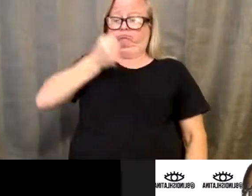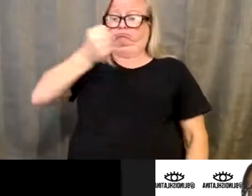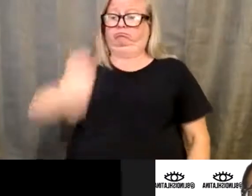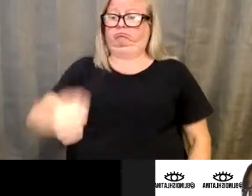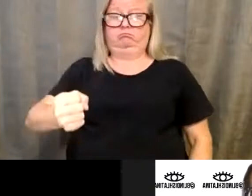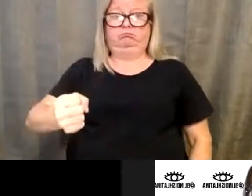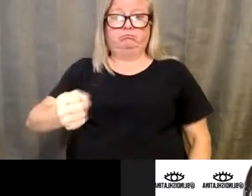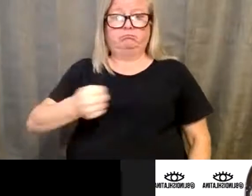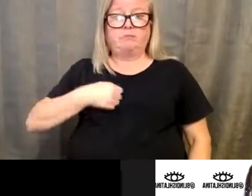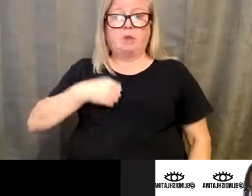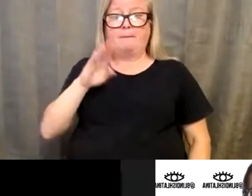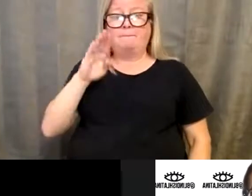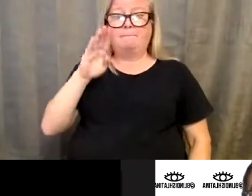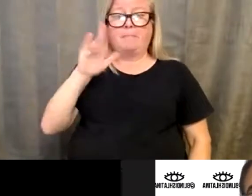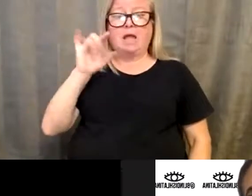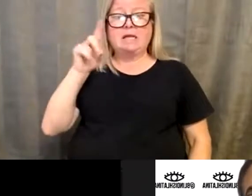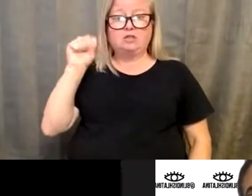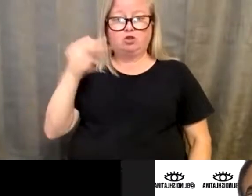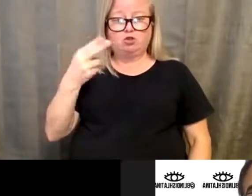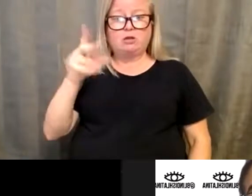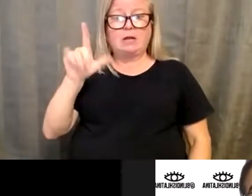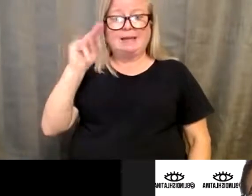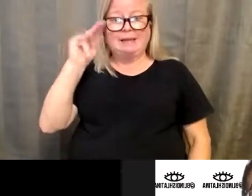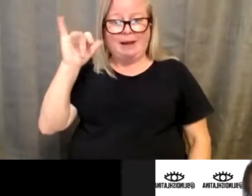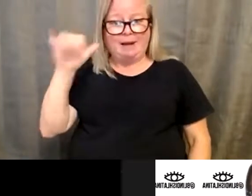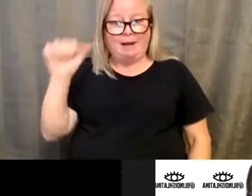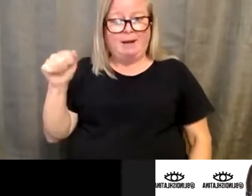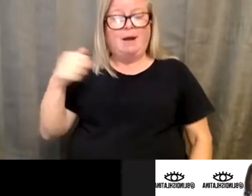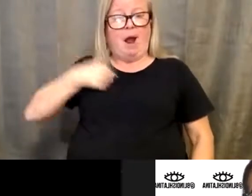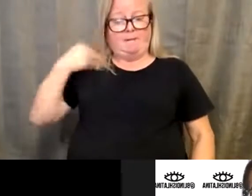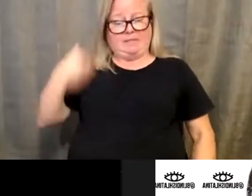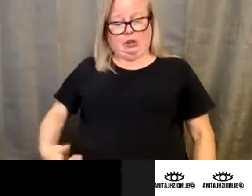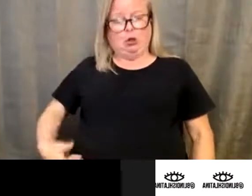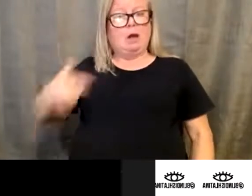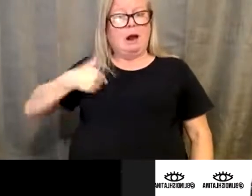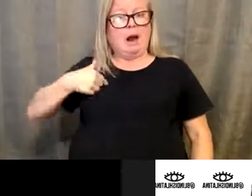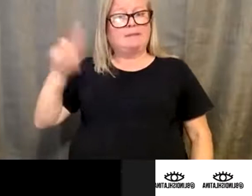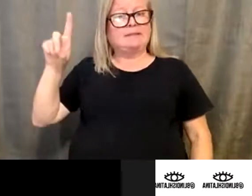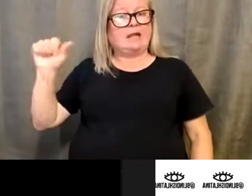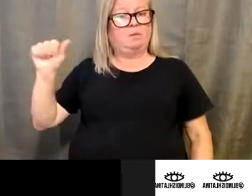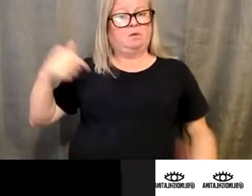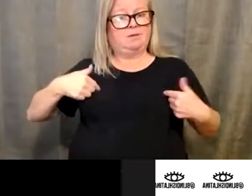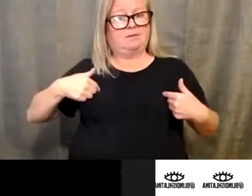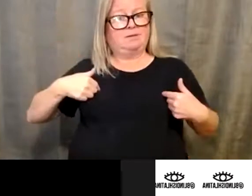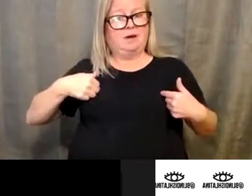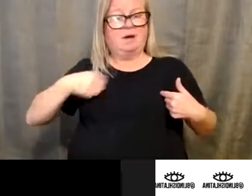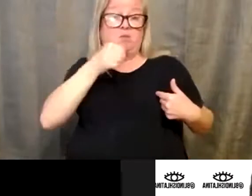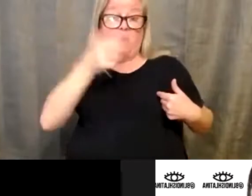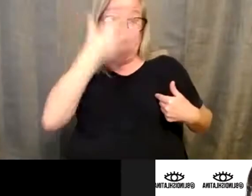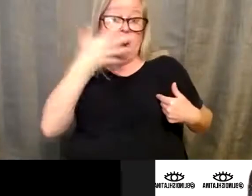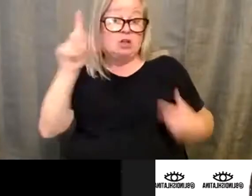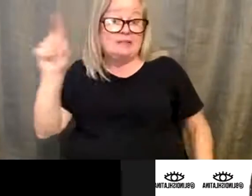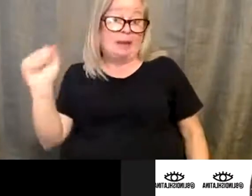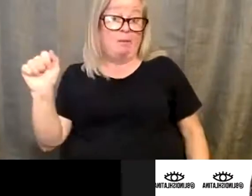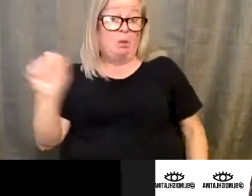Blindish Latina, I'm saying, hey, here I am, and I'm disabled. So if you didn't think that I look disabled, you got to think